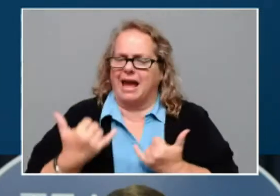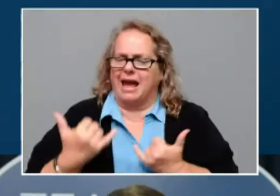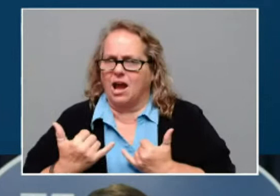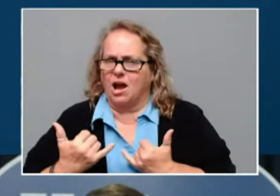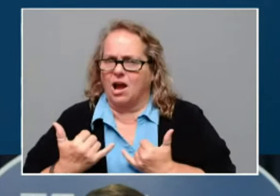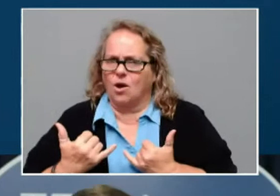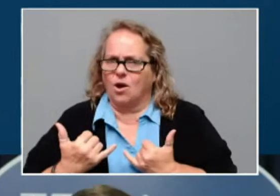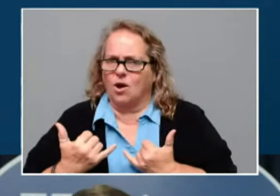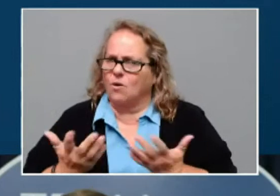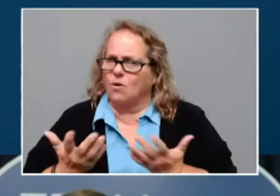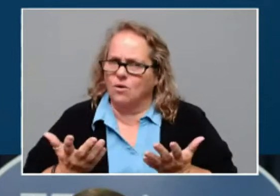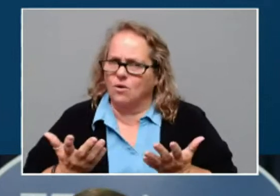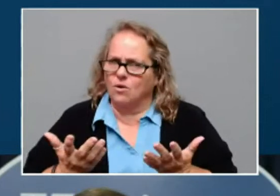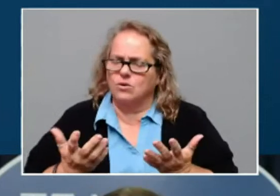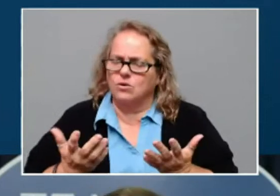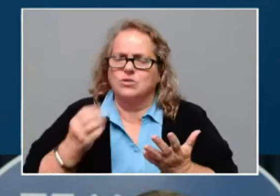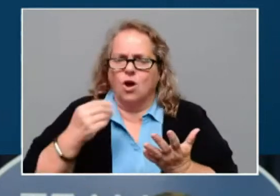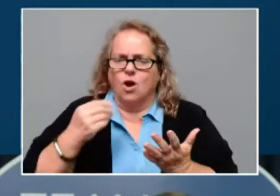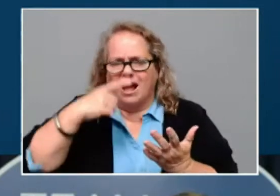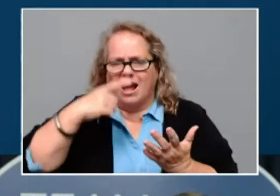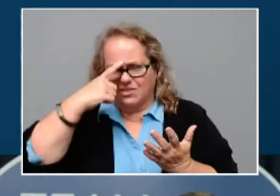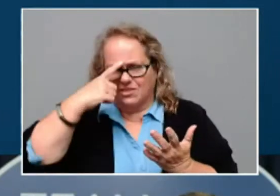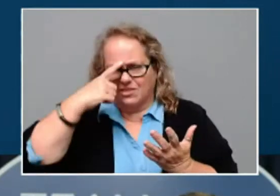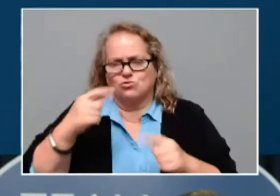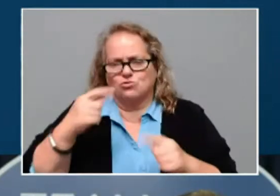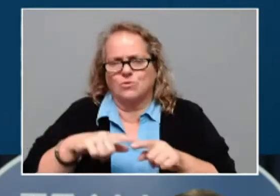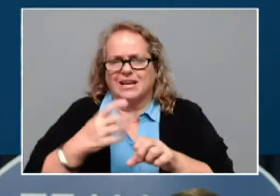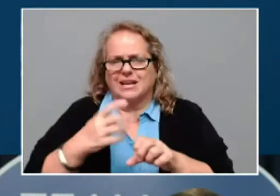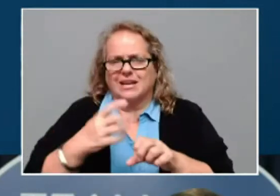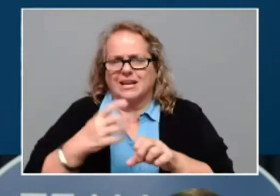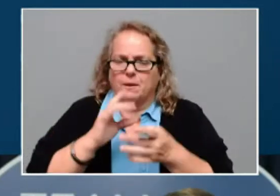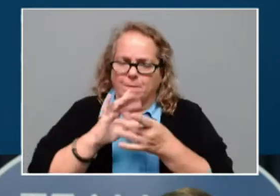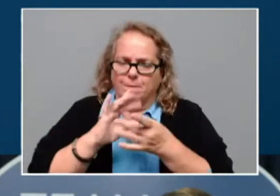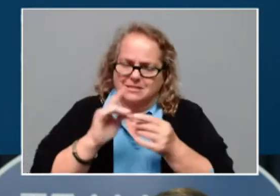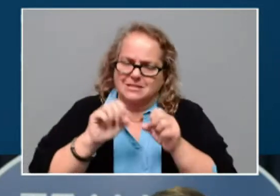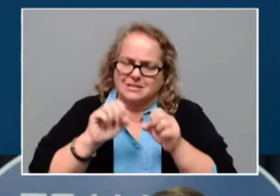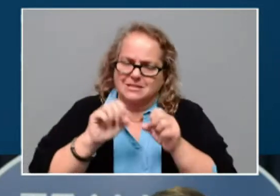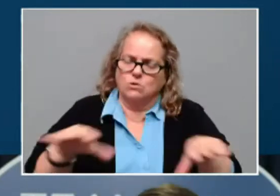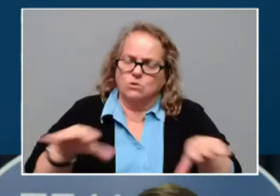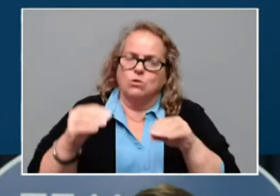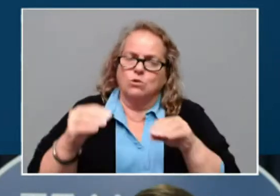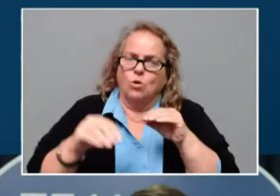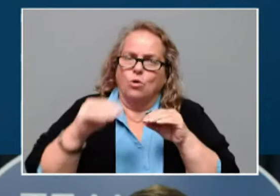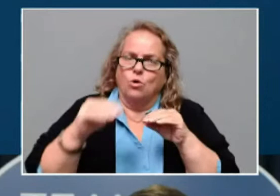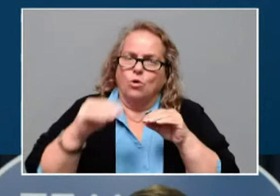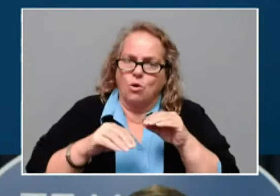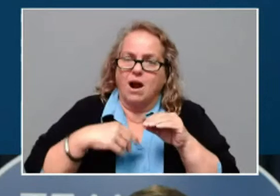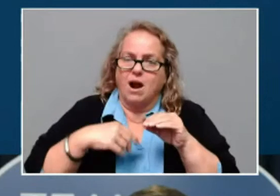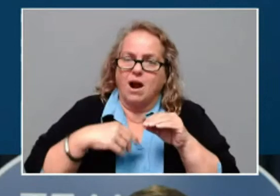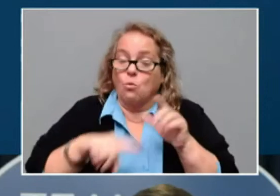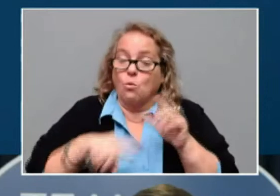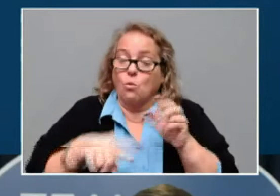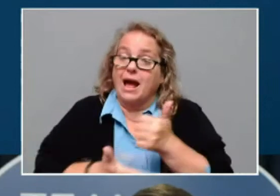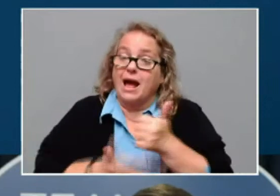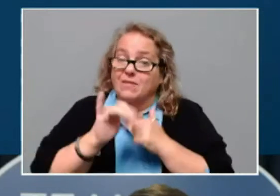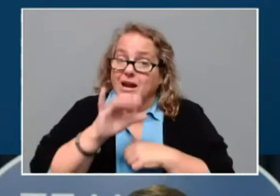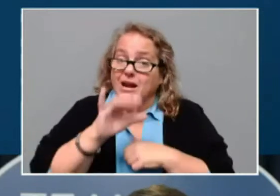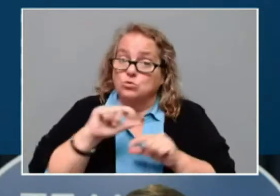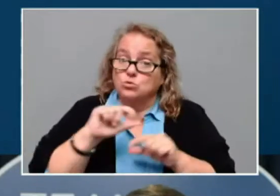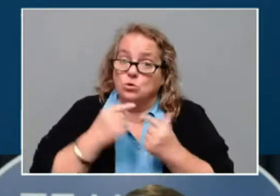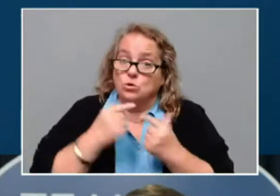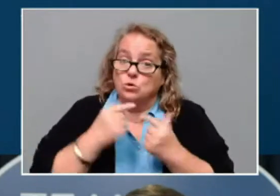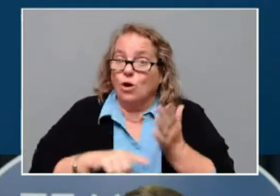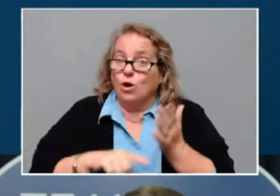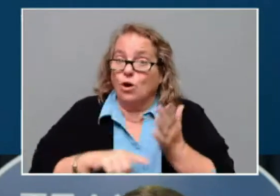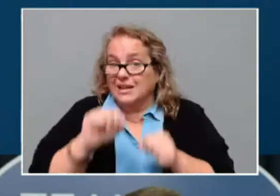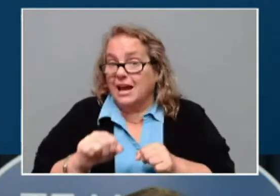out there more and more. I do think what helps in this age group is what you can go do and not do depending on